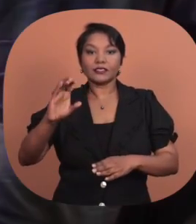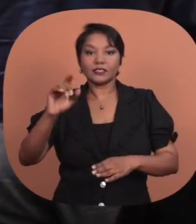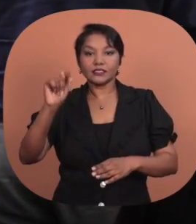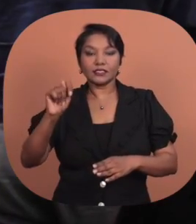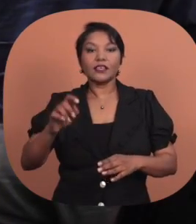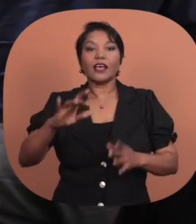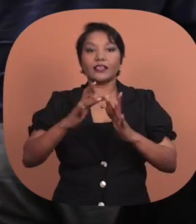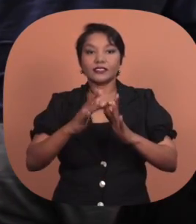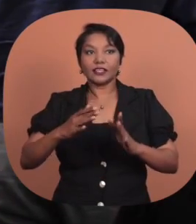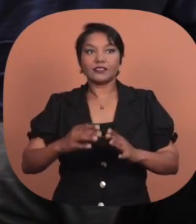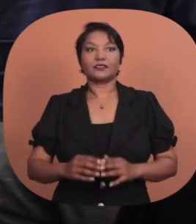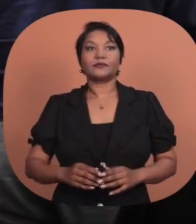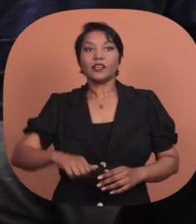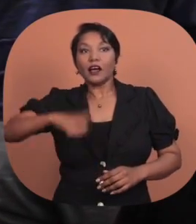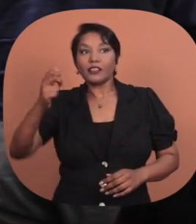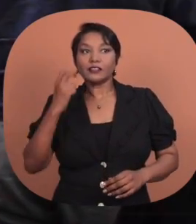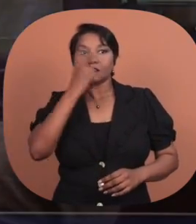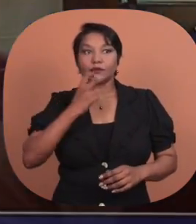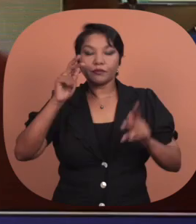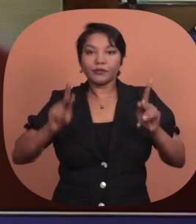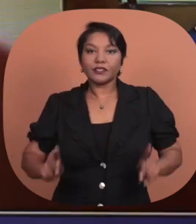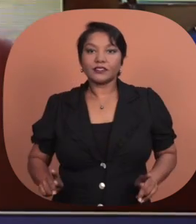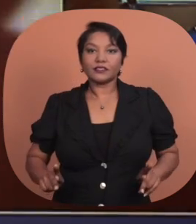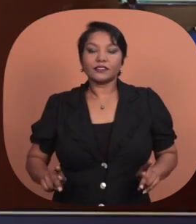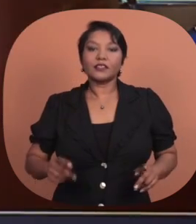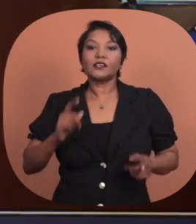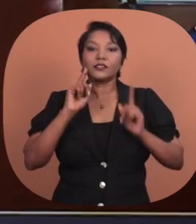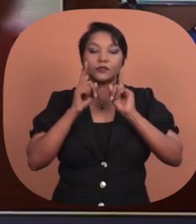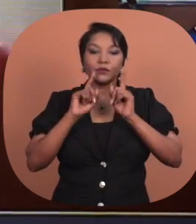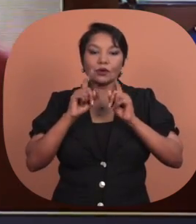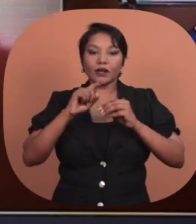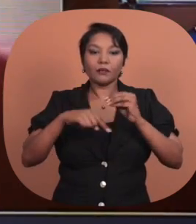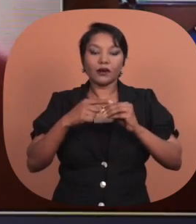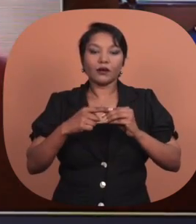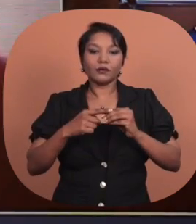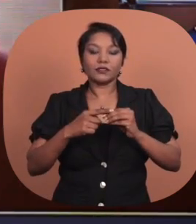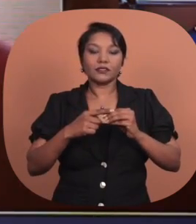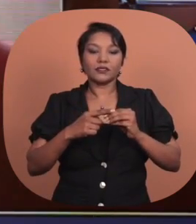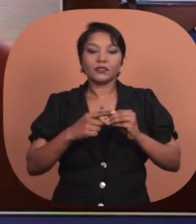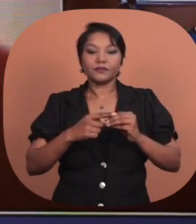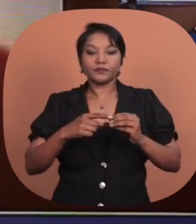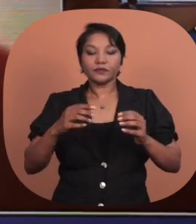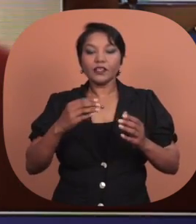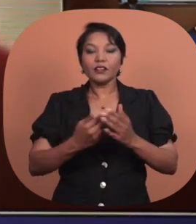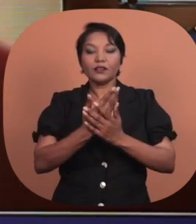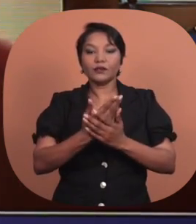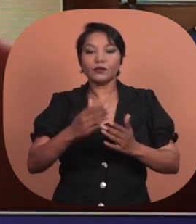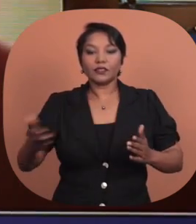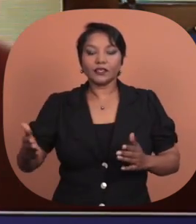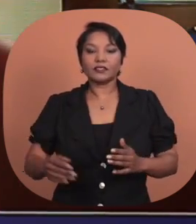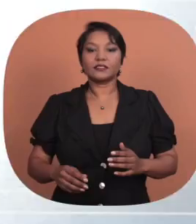speaker at the recent eBusiness Roundtable discussion was Ms. Albertina Navas, the Director of the International Center